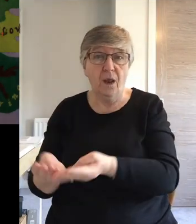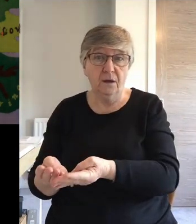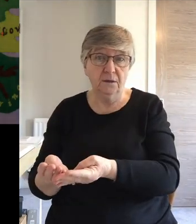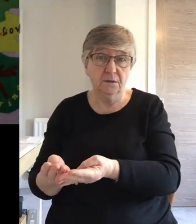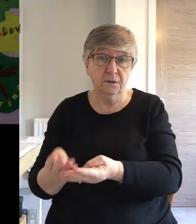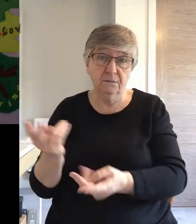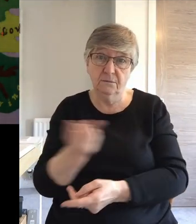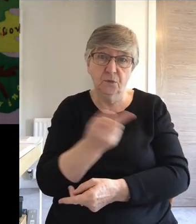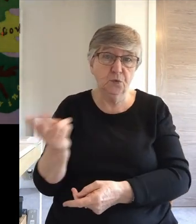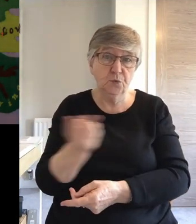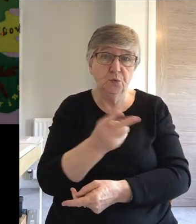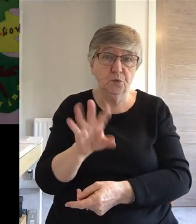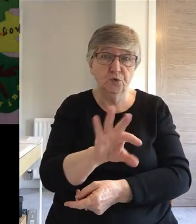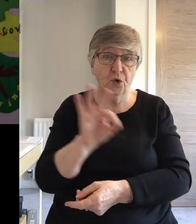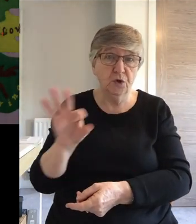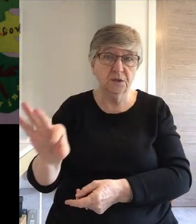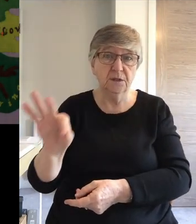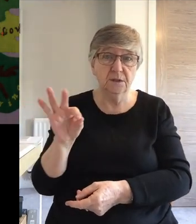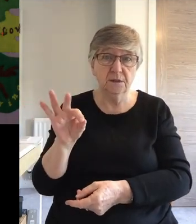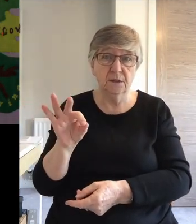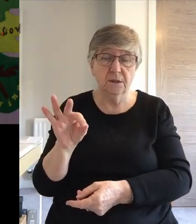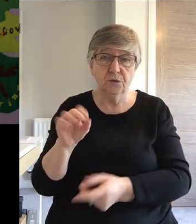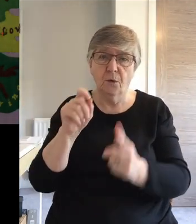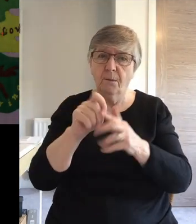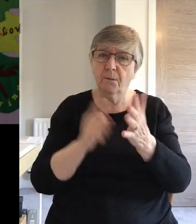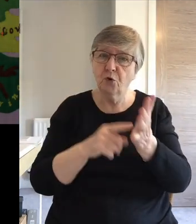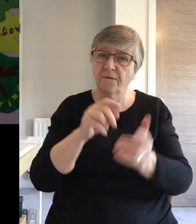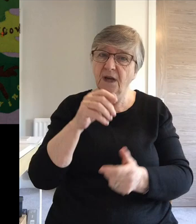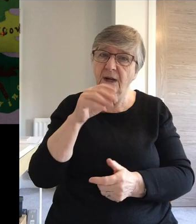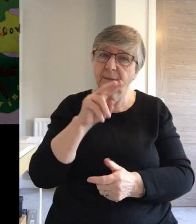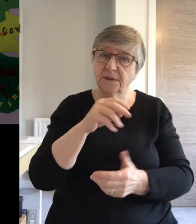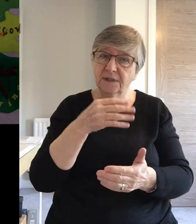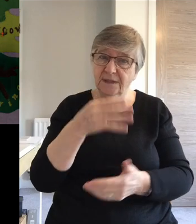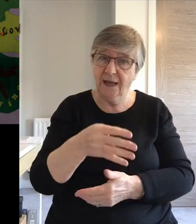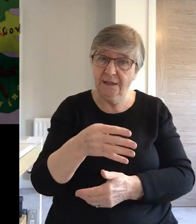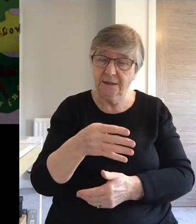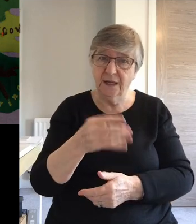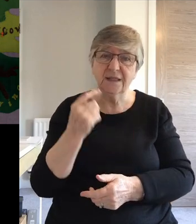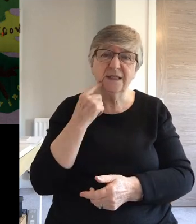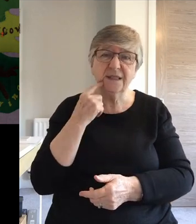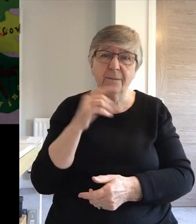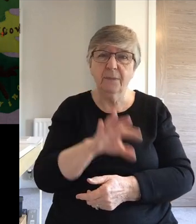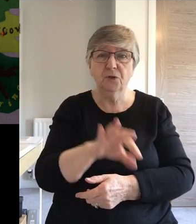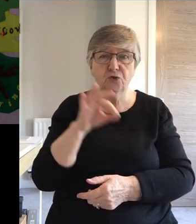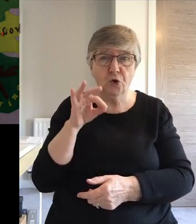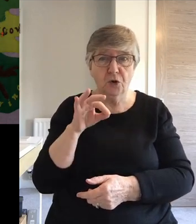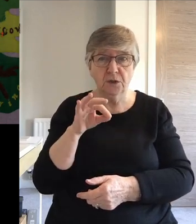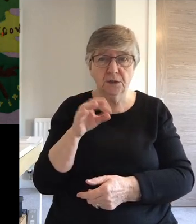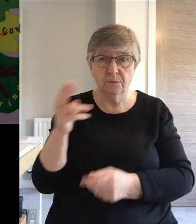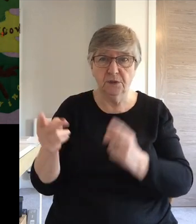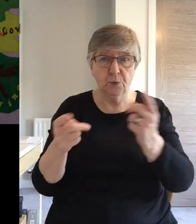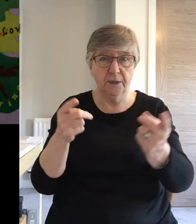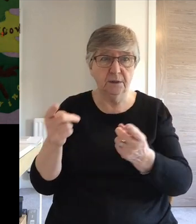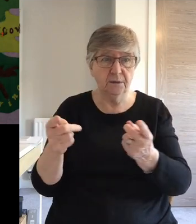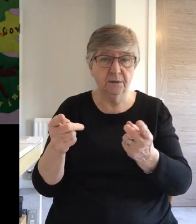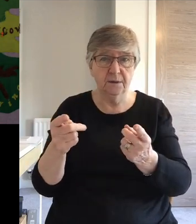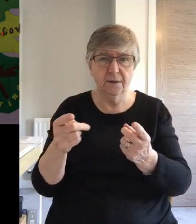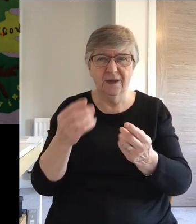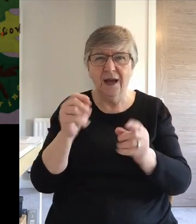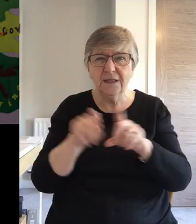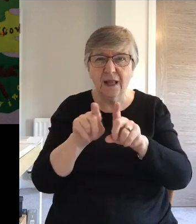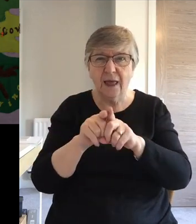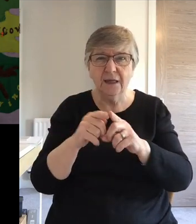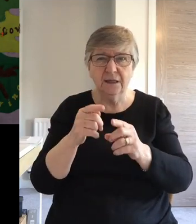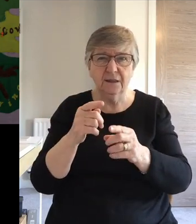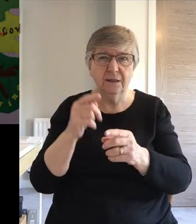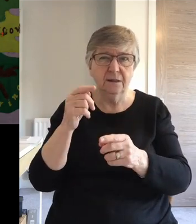way. And so what we have in Proverbs 9 is that simple choice between the two, represented by